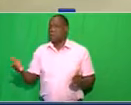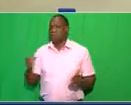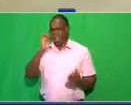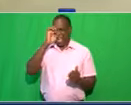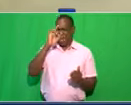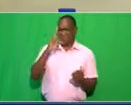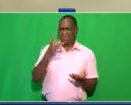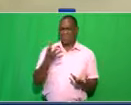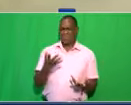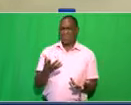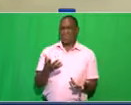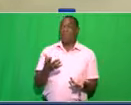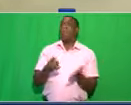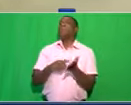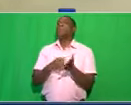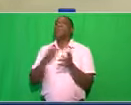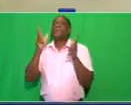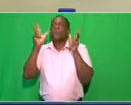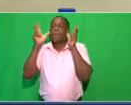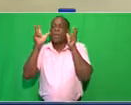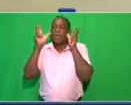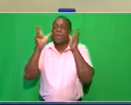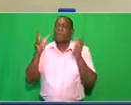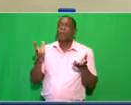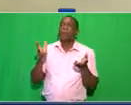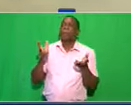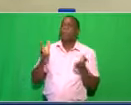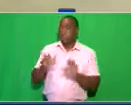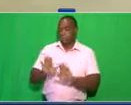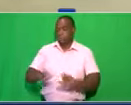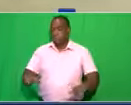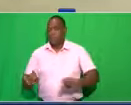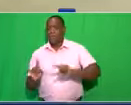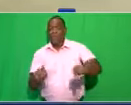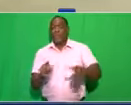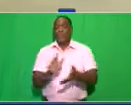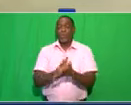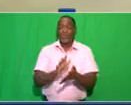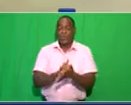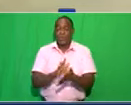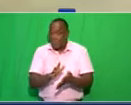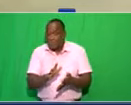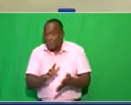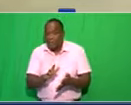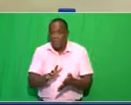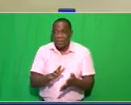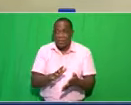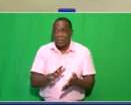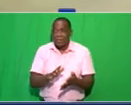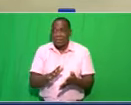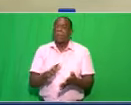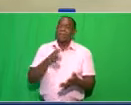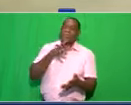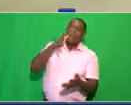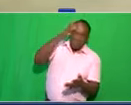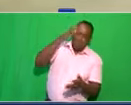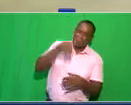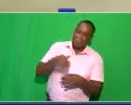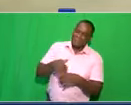Sometimes you've heard, I'm sure you've heard, that children go to school, not necessarily, parents send children to school,